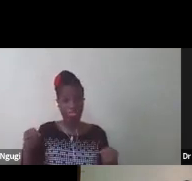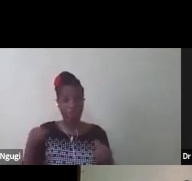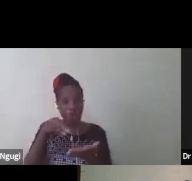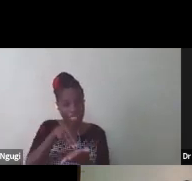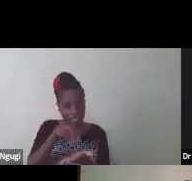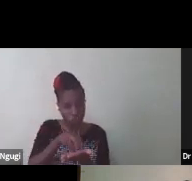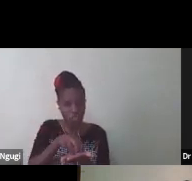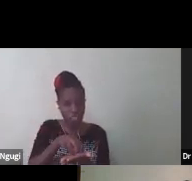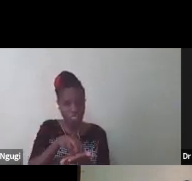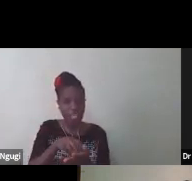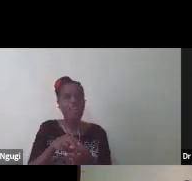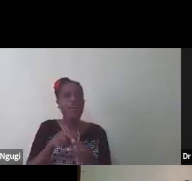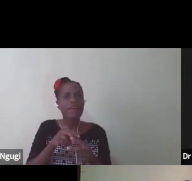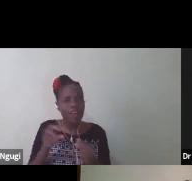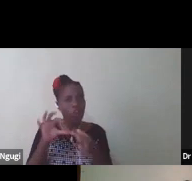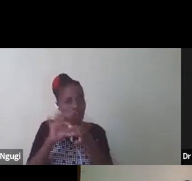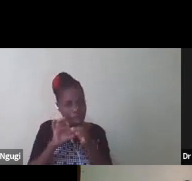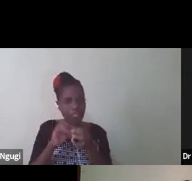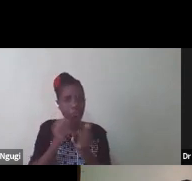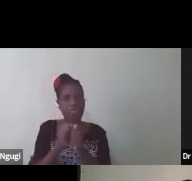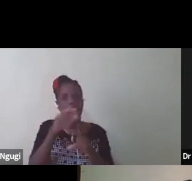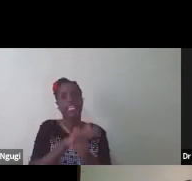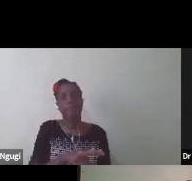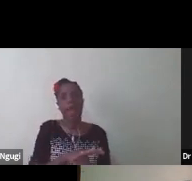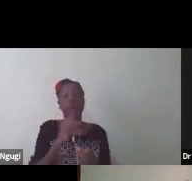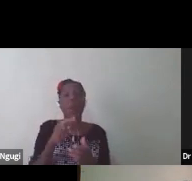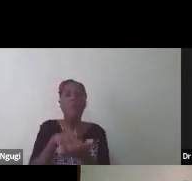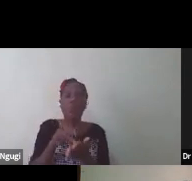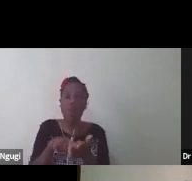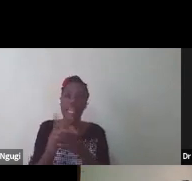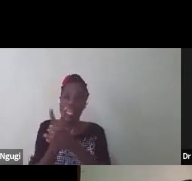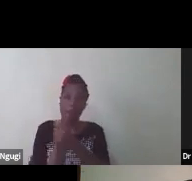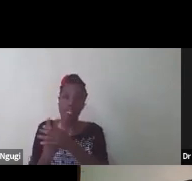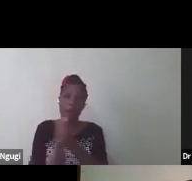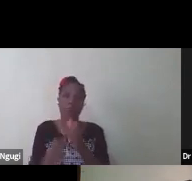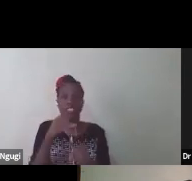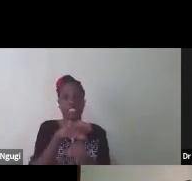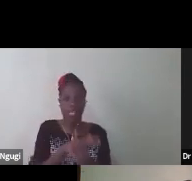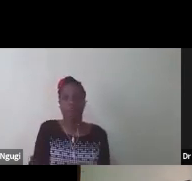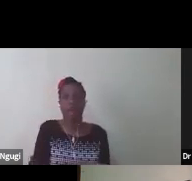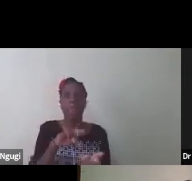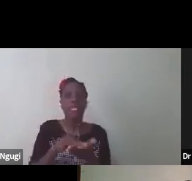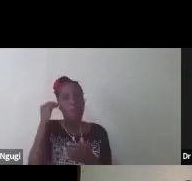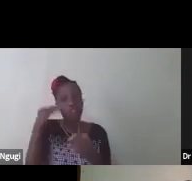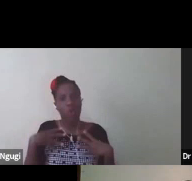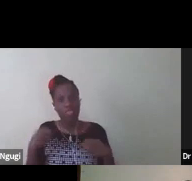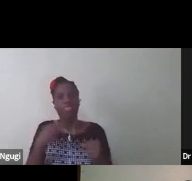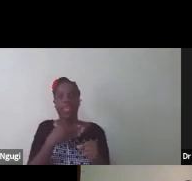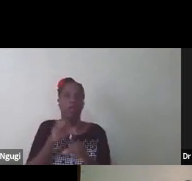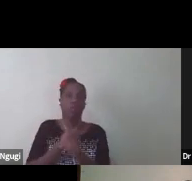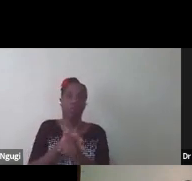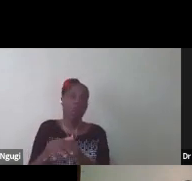been associated with high stigma. So we'll have double stigma, double burden of disease. And so I think quality right